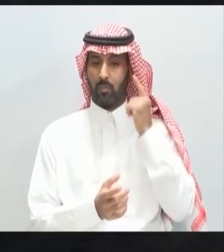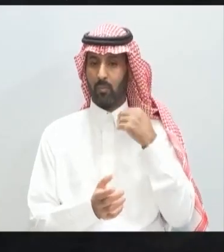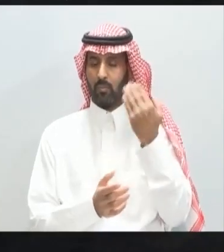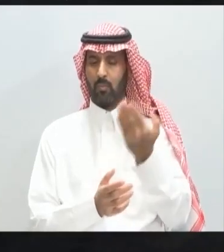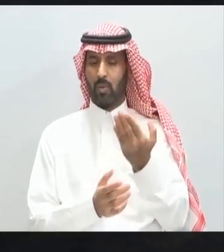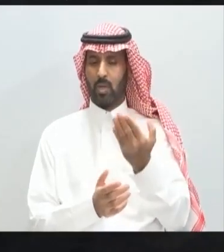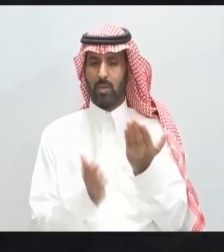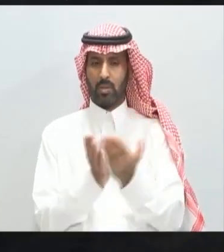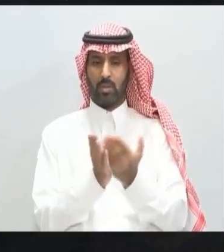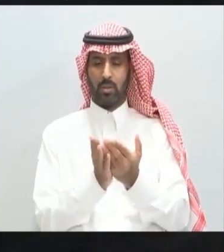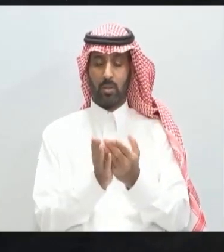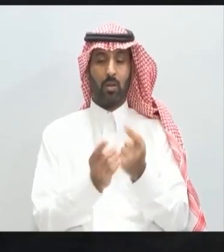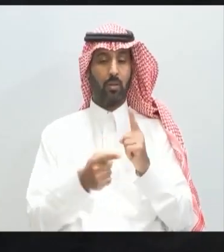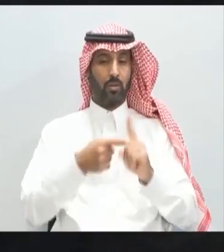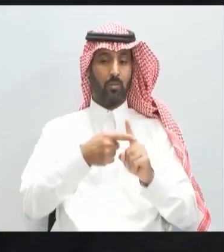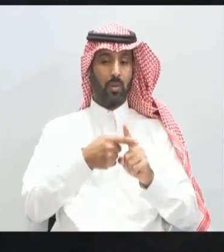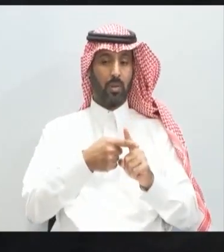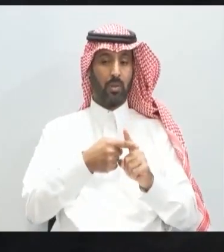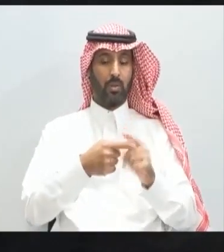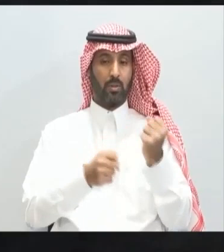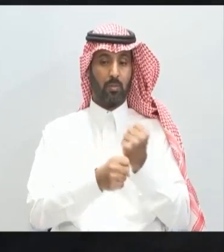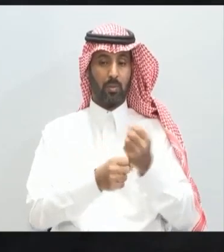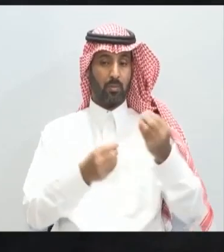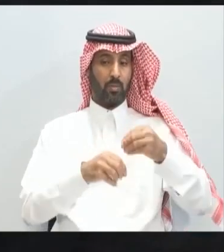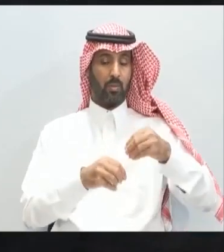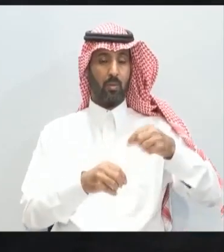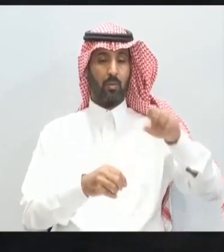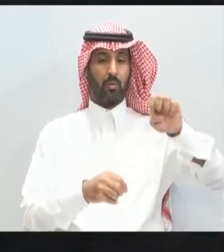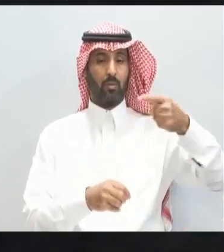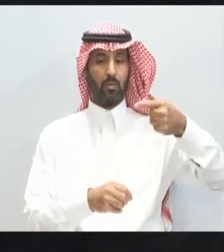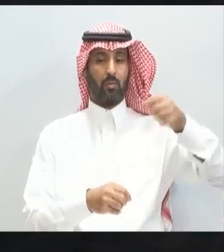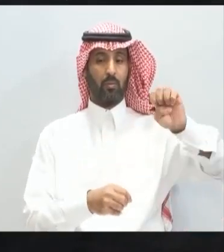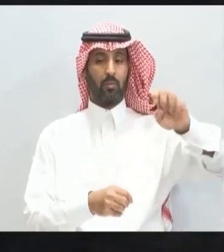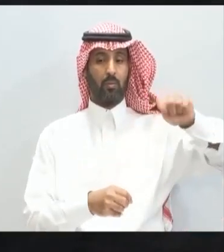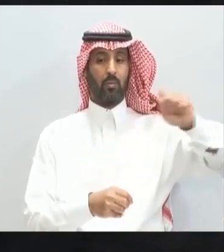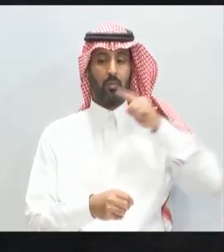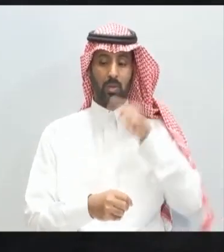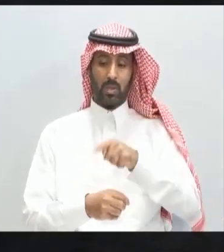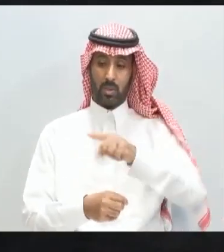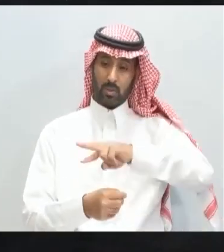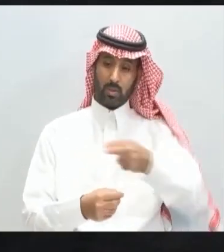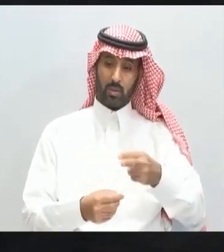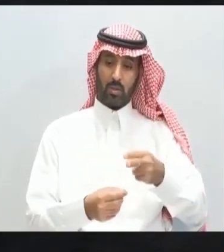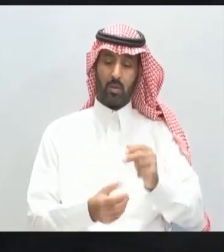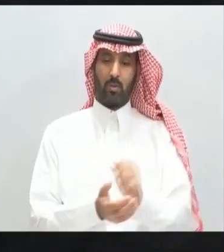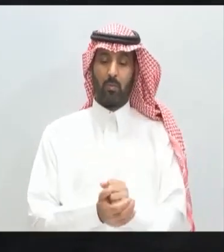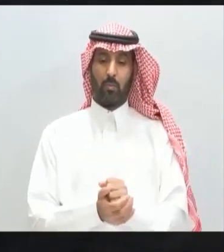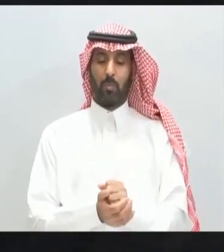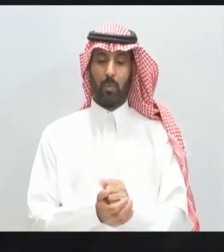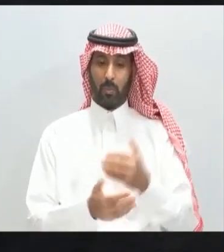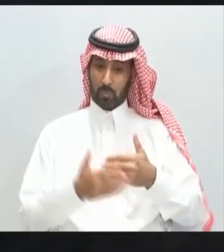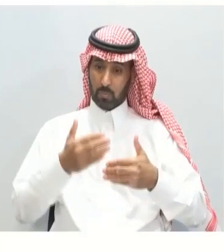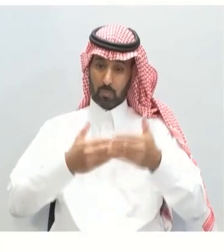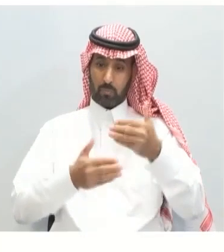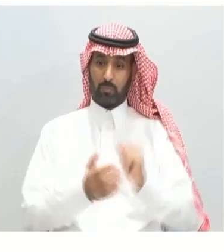plus the adjective or plus the past participle, which means some things are changing. Things are changing. Things are developing